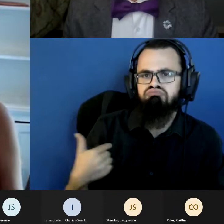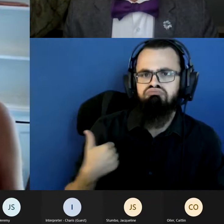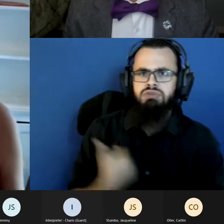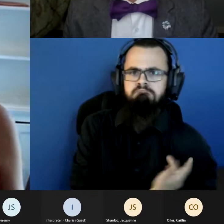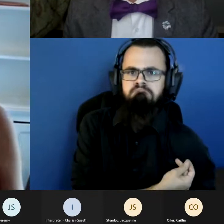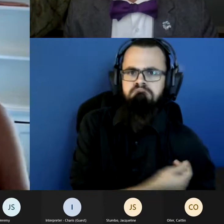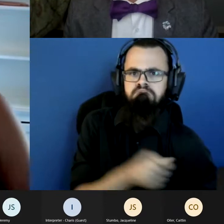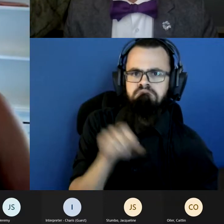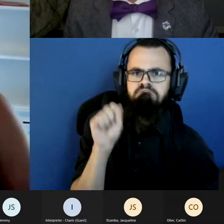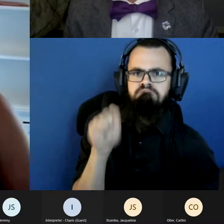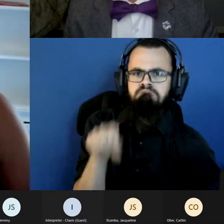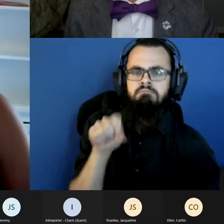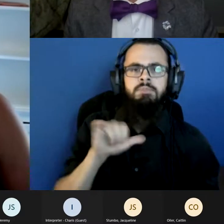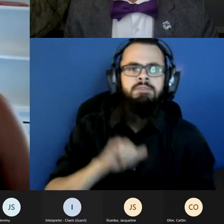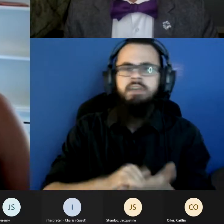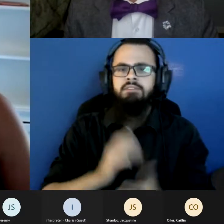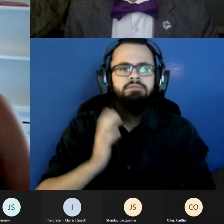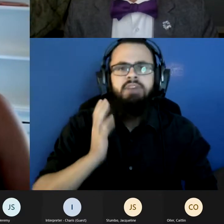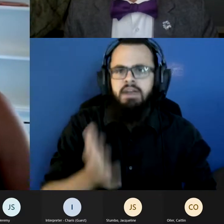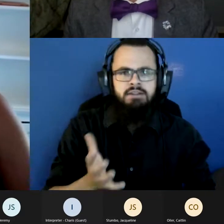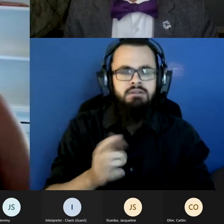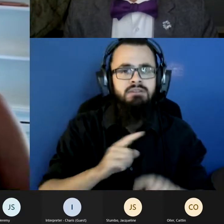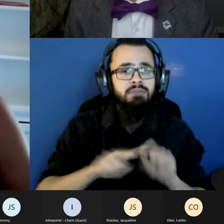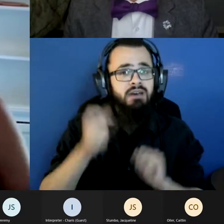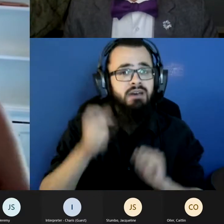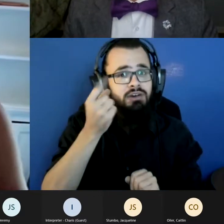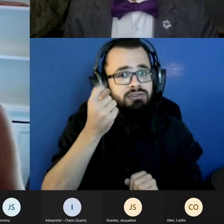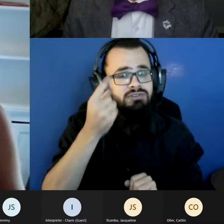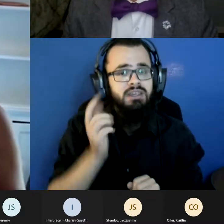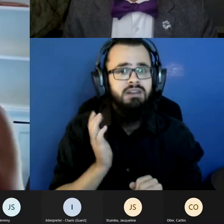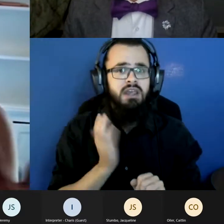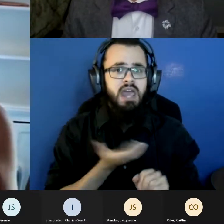not ask students, for a faculty member to not ask students, we have that